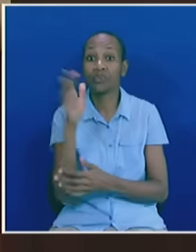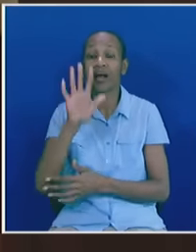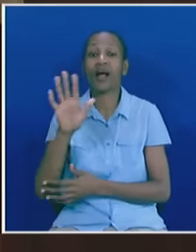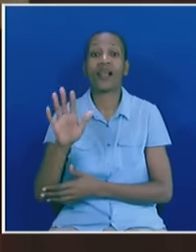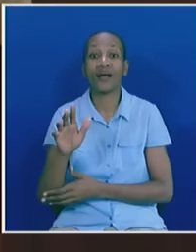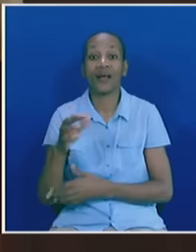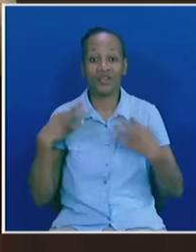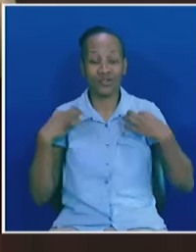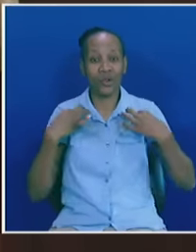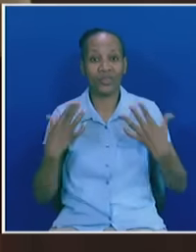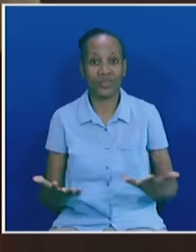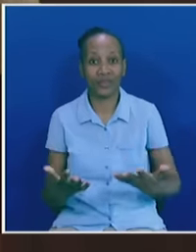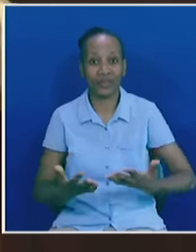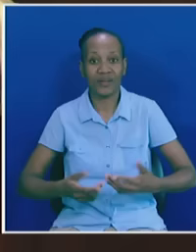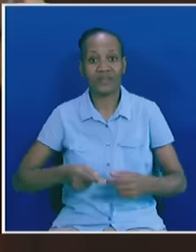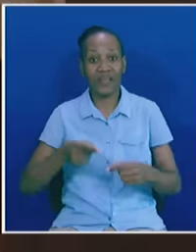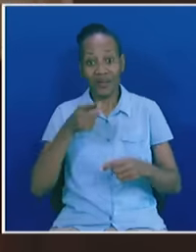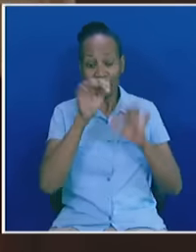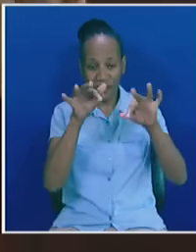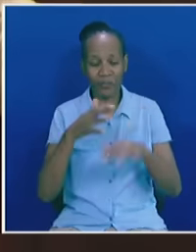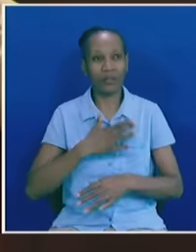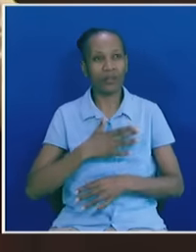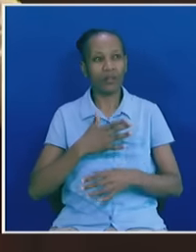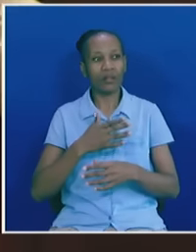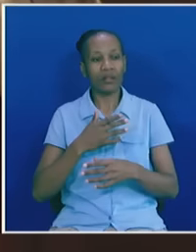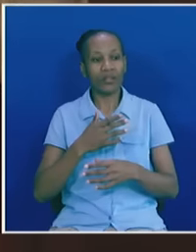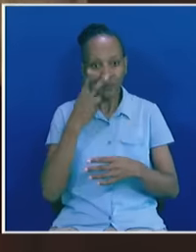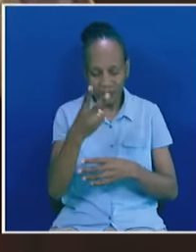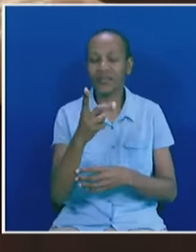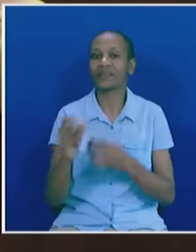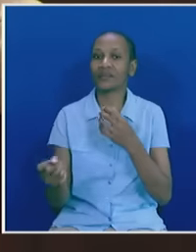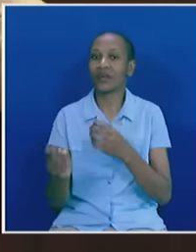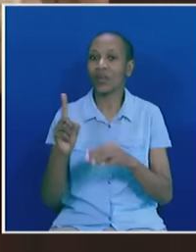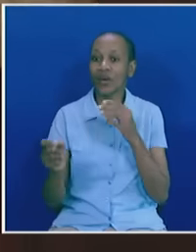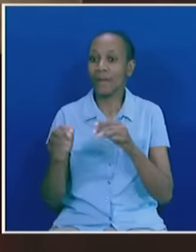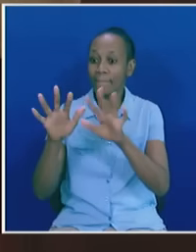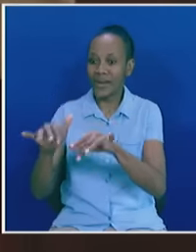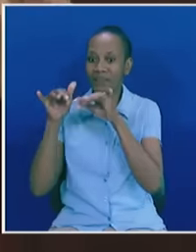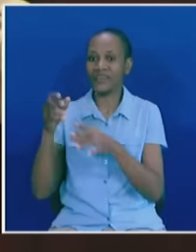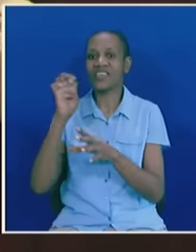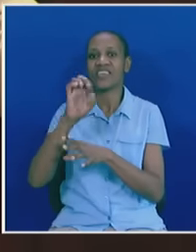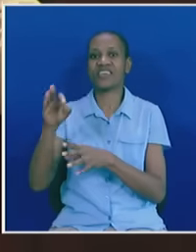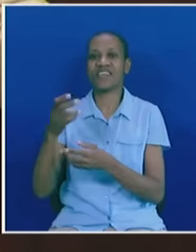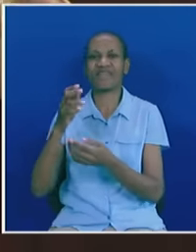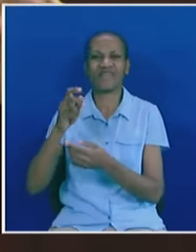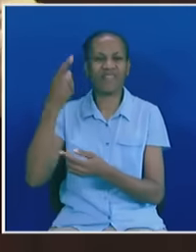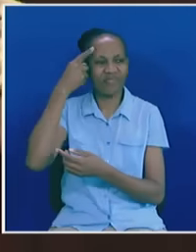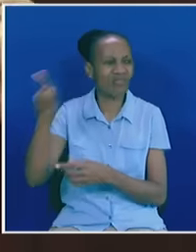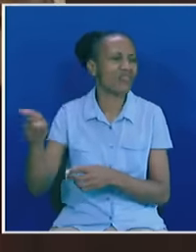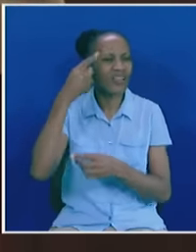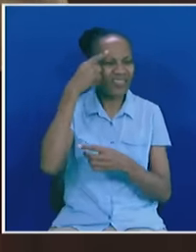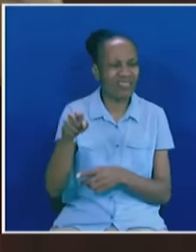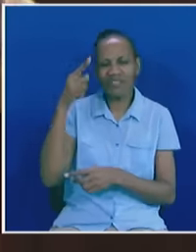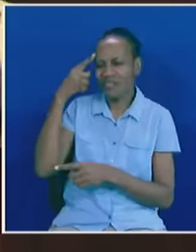Bazongena kini bantshele ukuthi balungile. La eParliament baphikisa yonke into, baphikisa ibudget, baphikisa ukuthi sicatshe